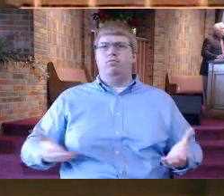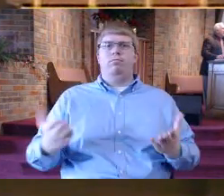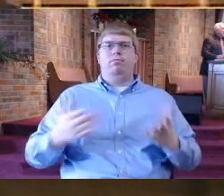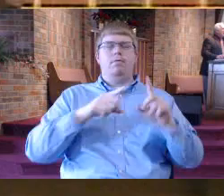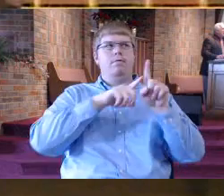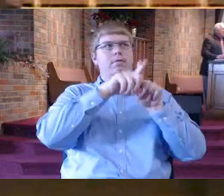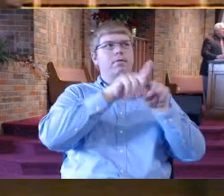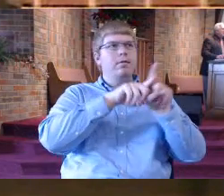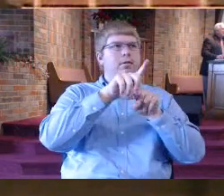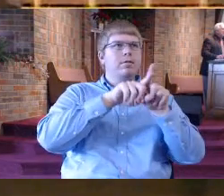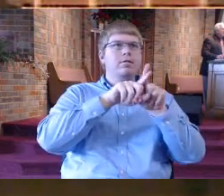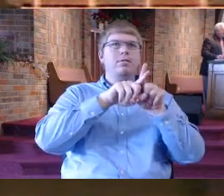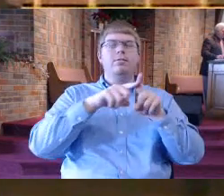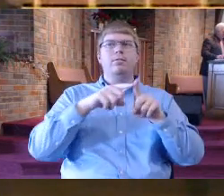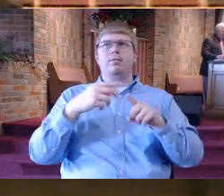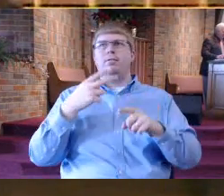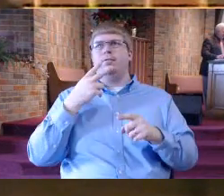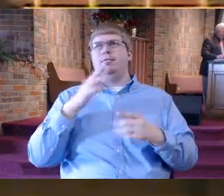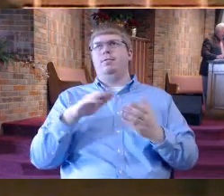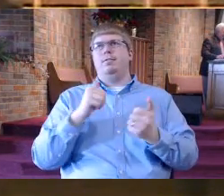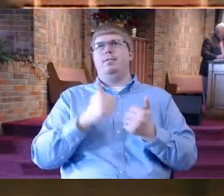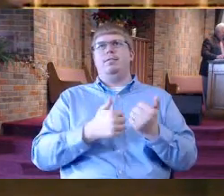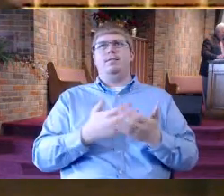in the sky.